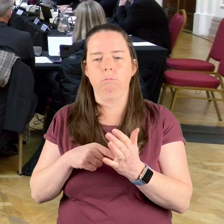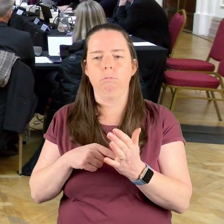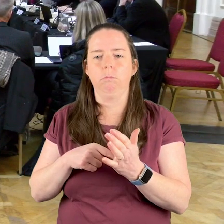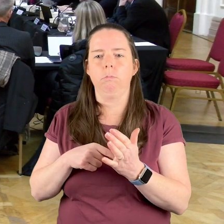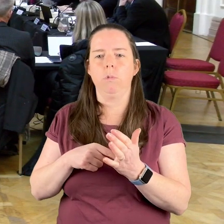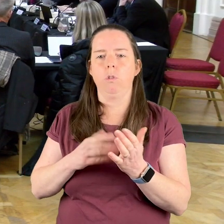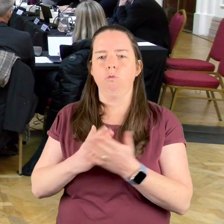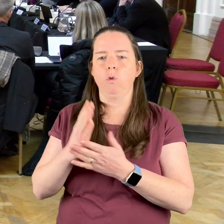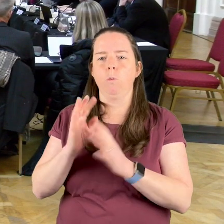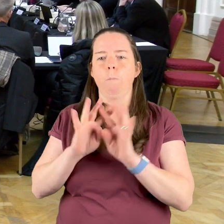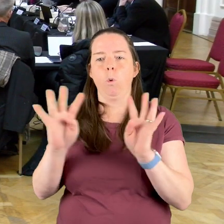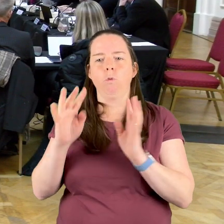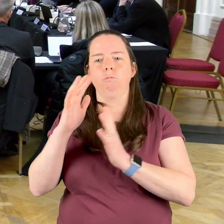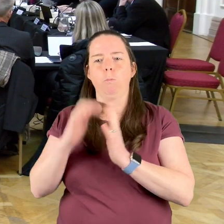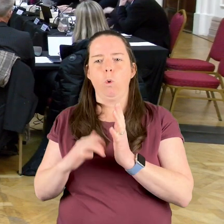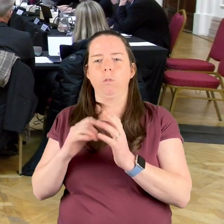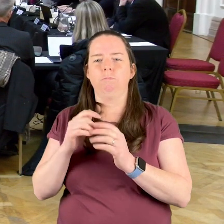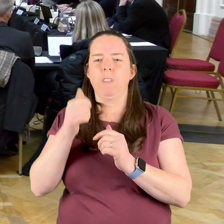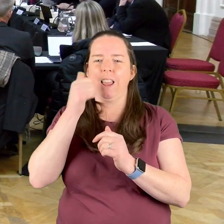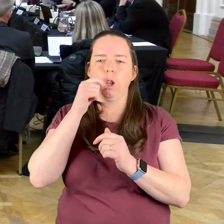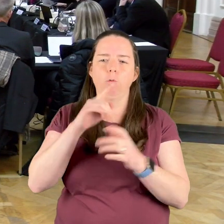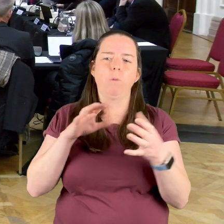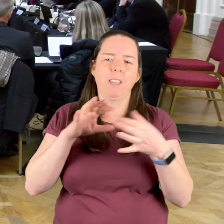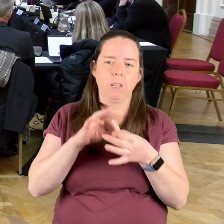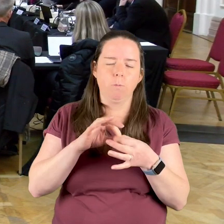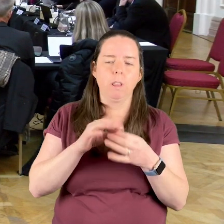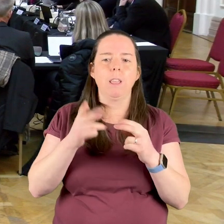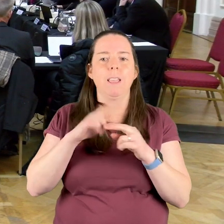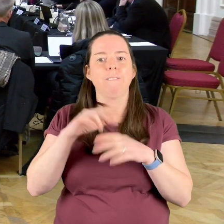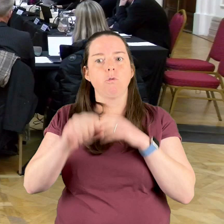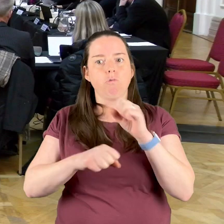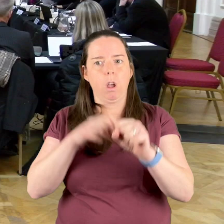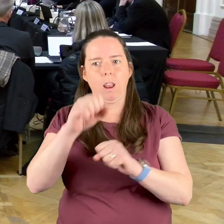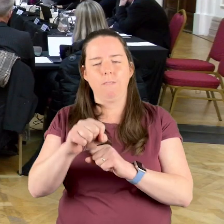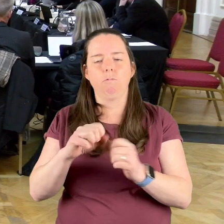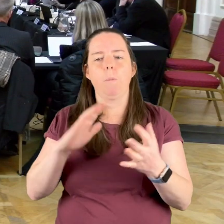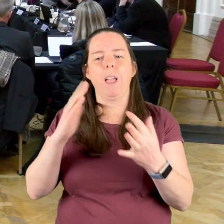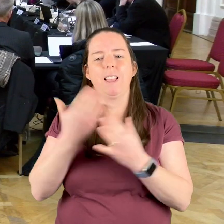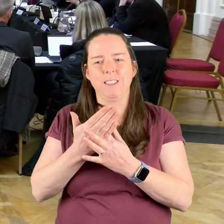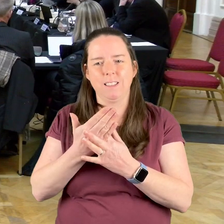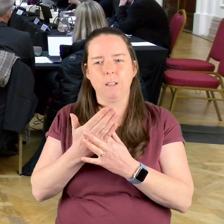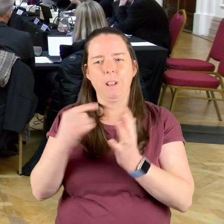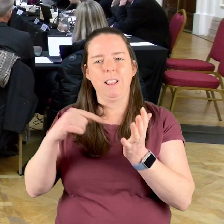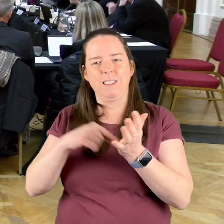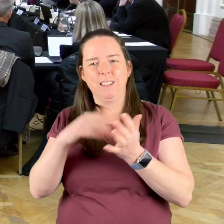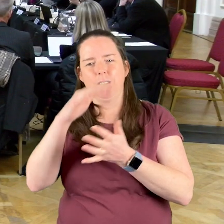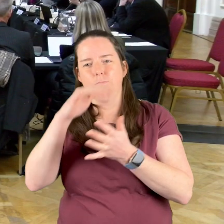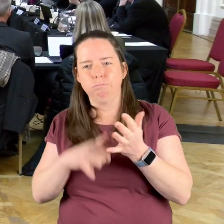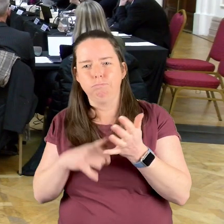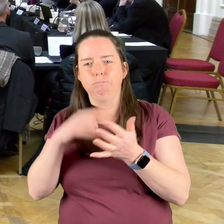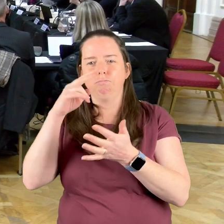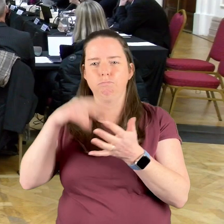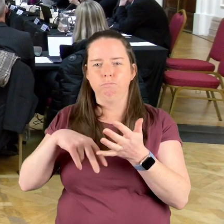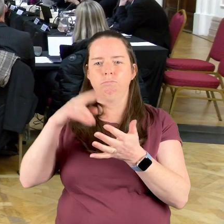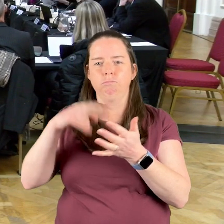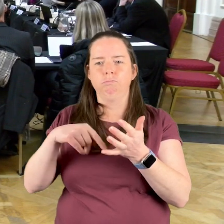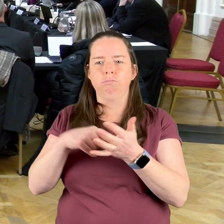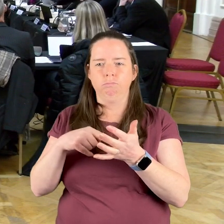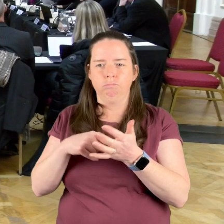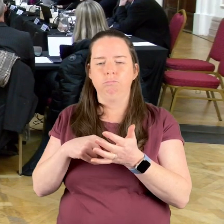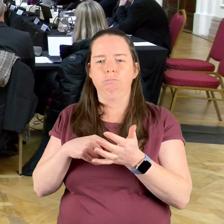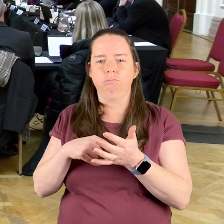through our board reports, which I know that you engage with. If you are struggling from an